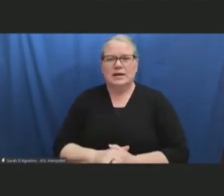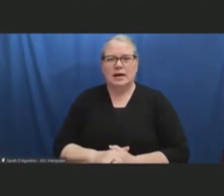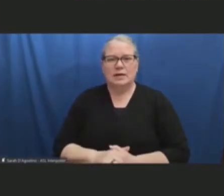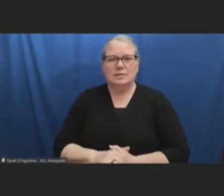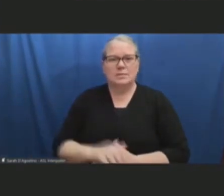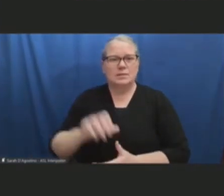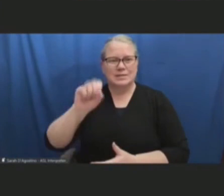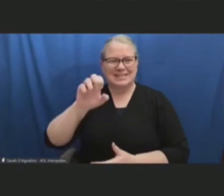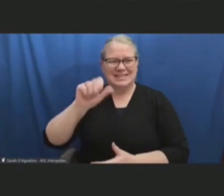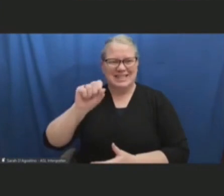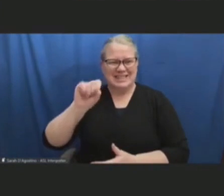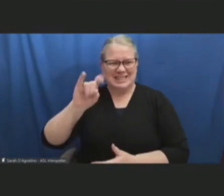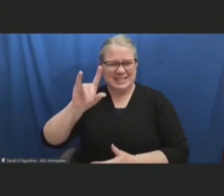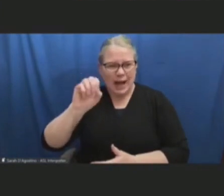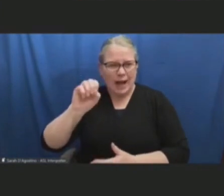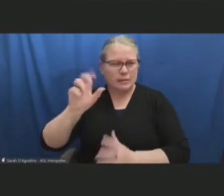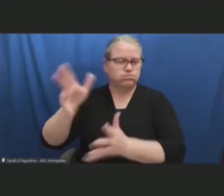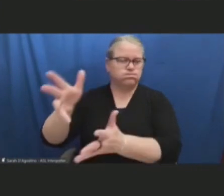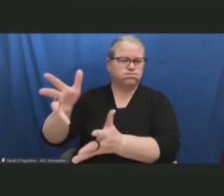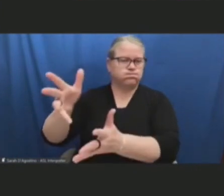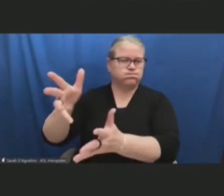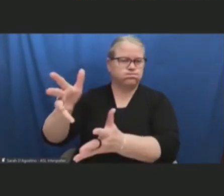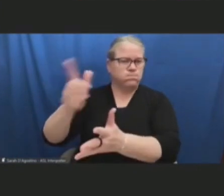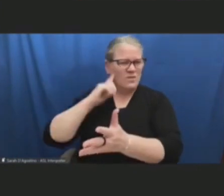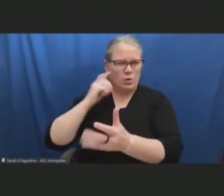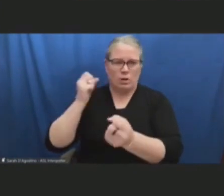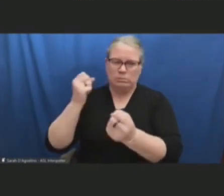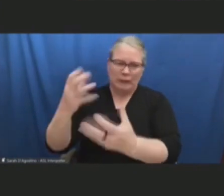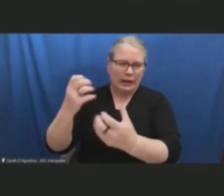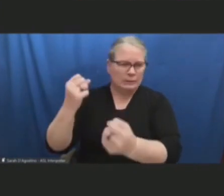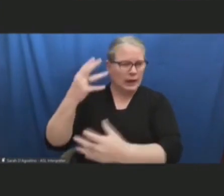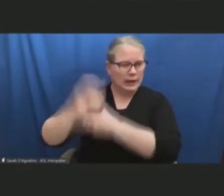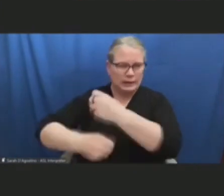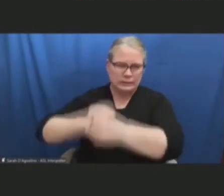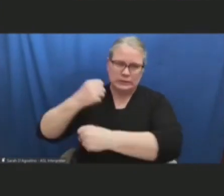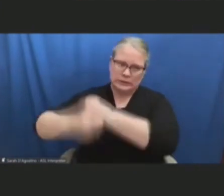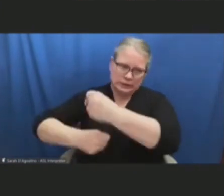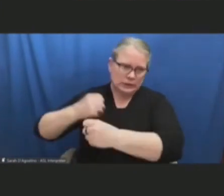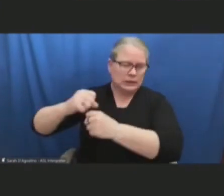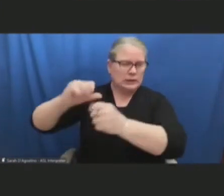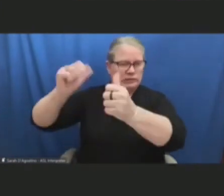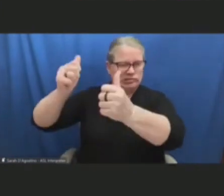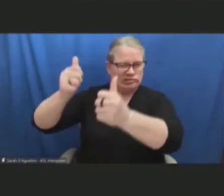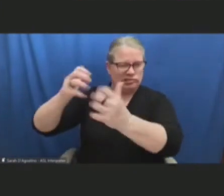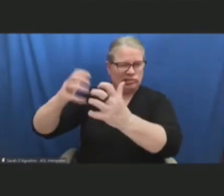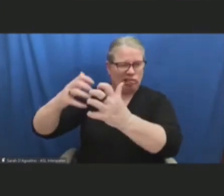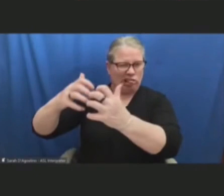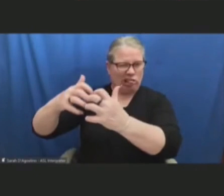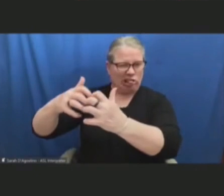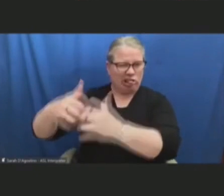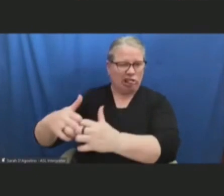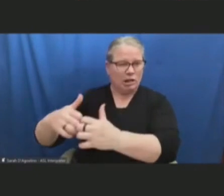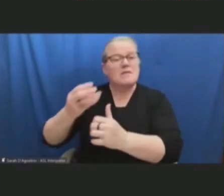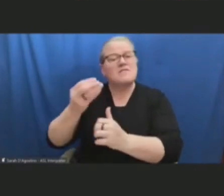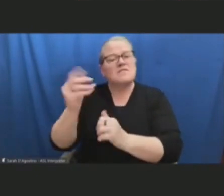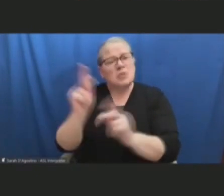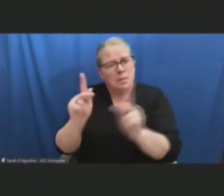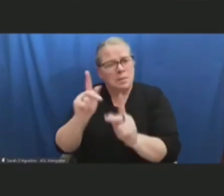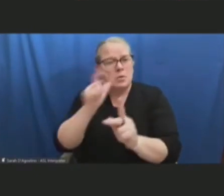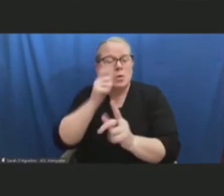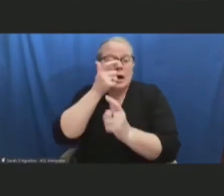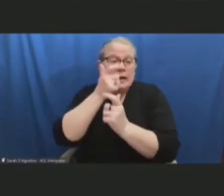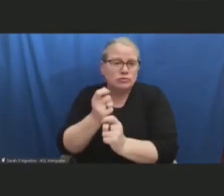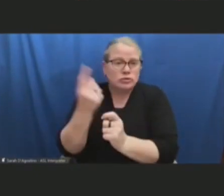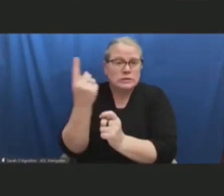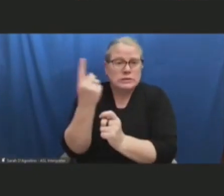decaying there for, I don't know, decades or decade plus at this point. We've had a couple of folks who are interested in doing something with us there, which